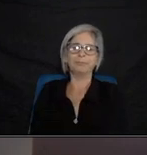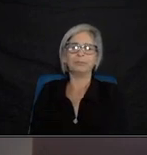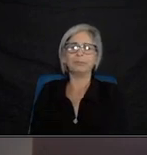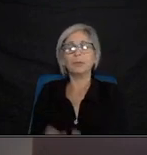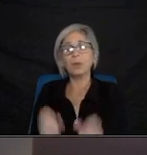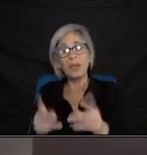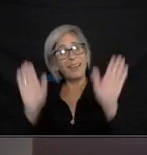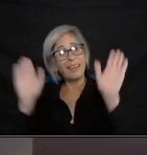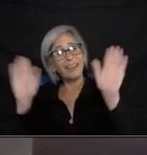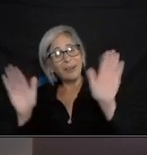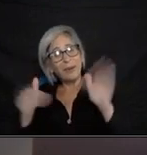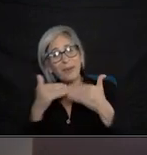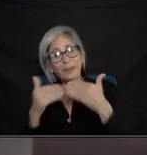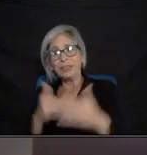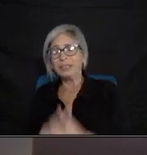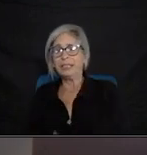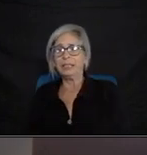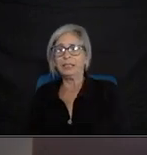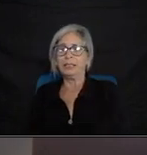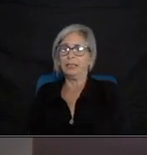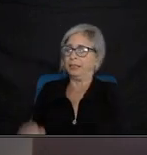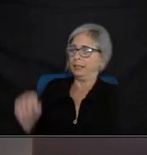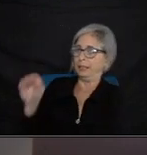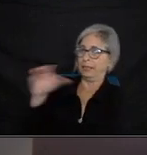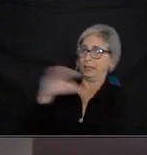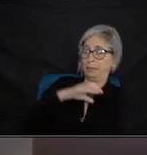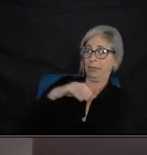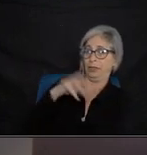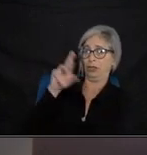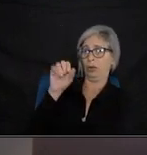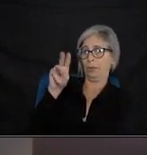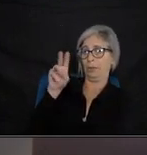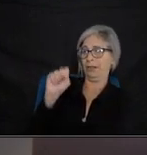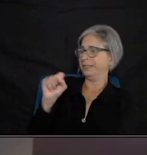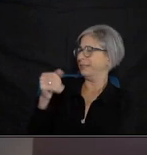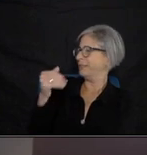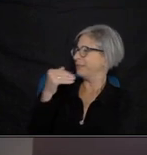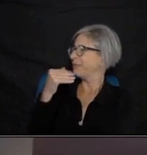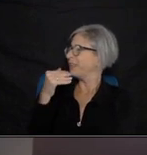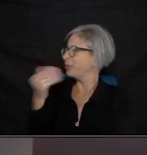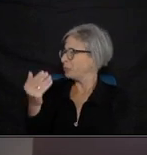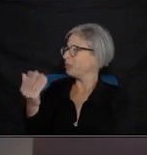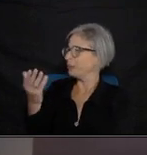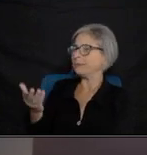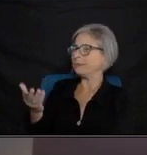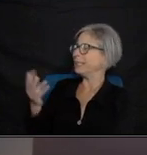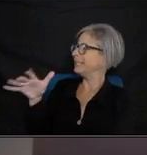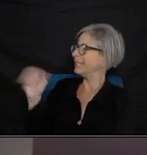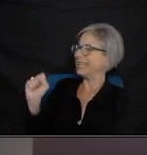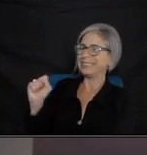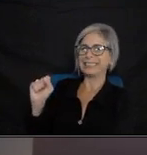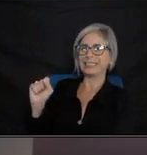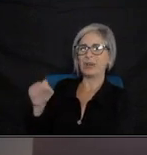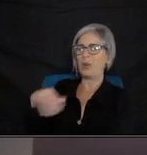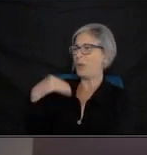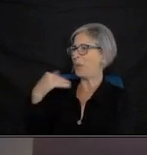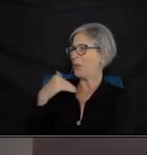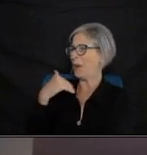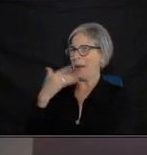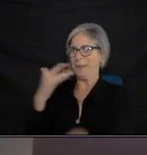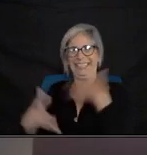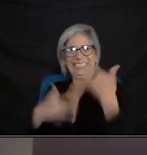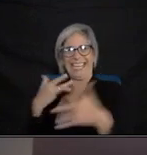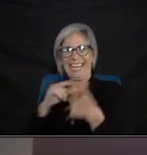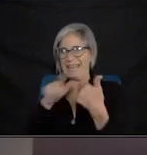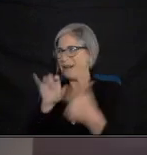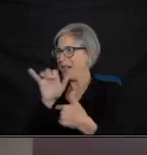All right. Very good. And Mayor. So, yes, Commissioner Romulus. Thank you. So yes, I'm just as excited about